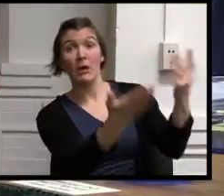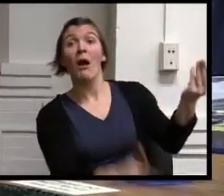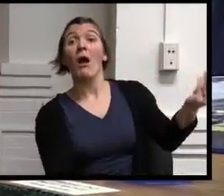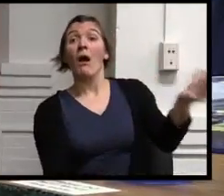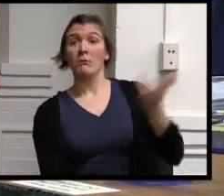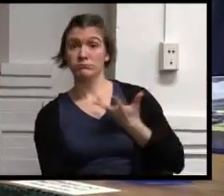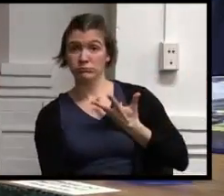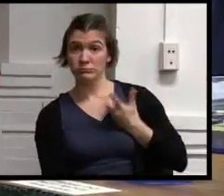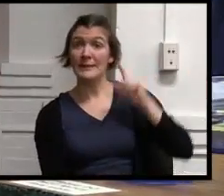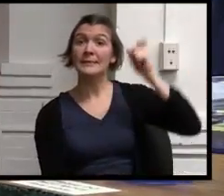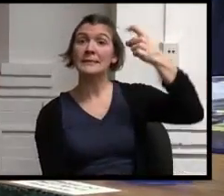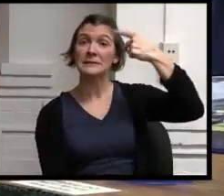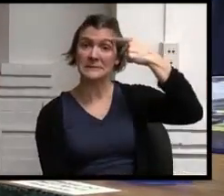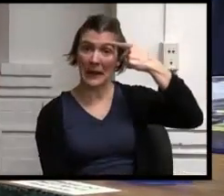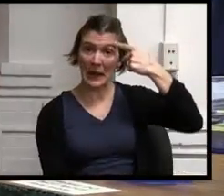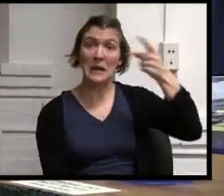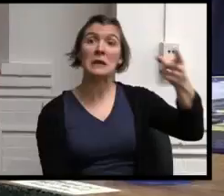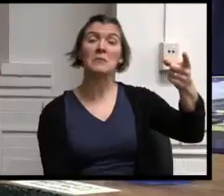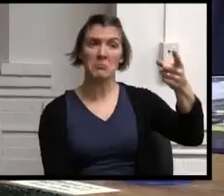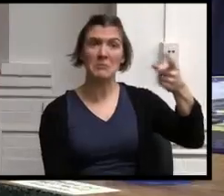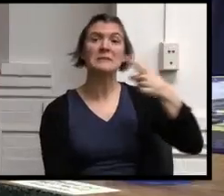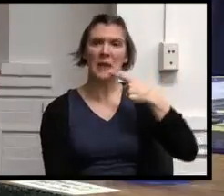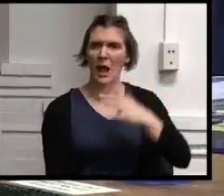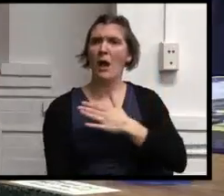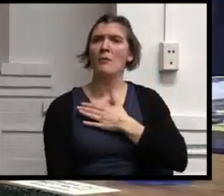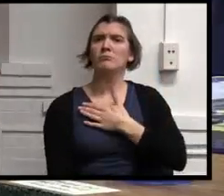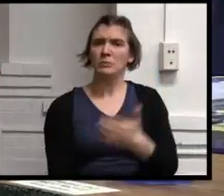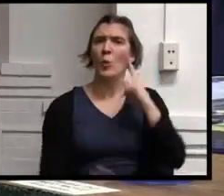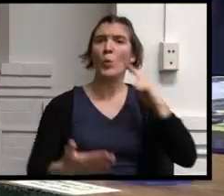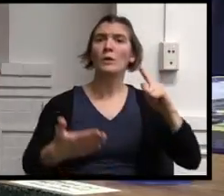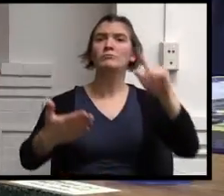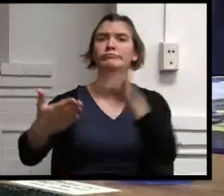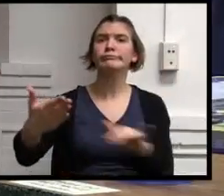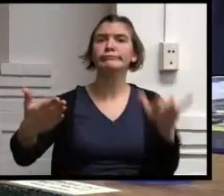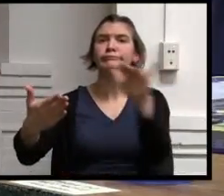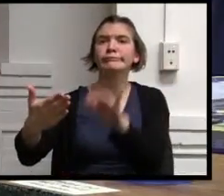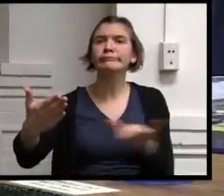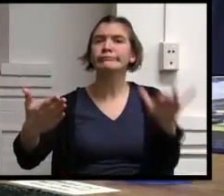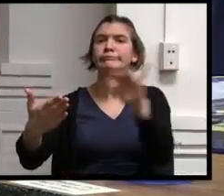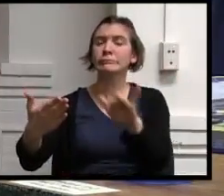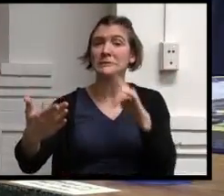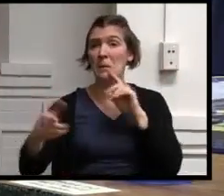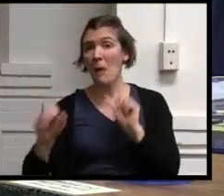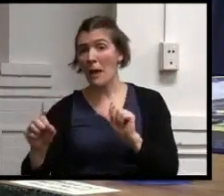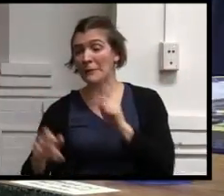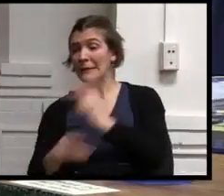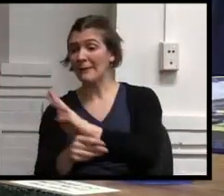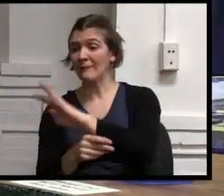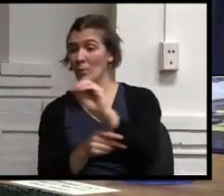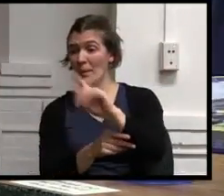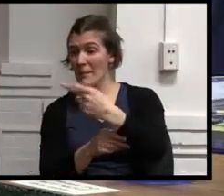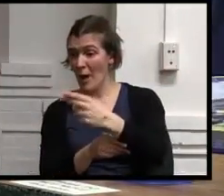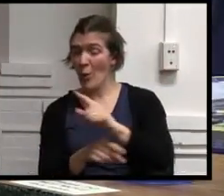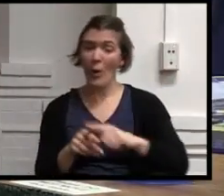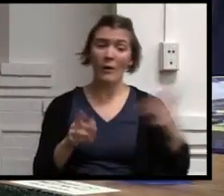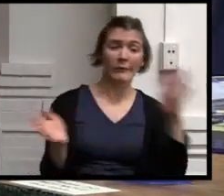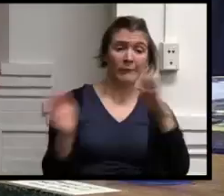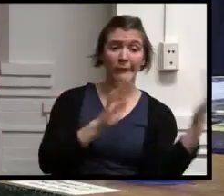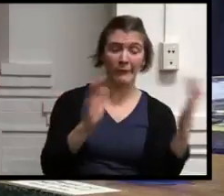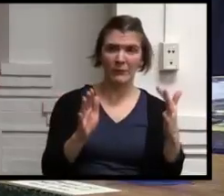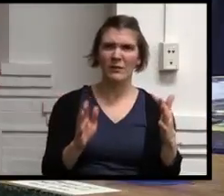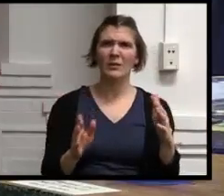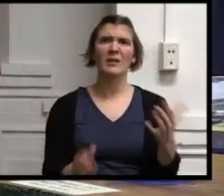response from the state where they indicated that they will conduct a study there. I was advised that in 2003 the town made a